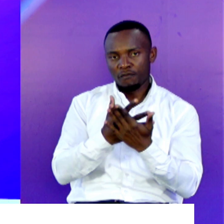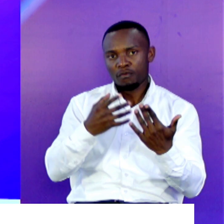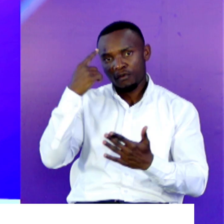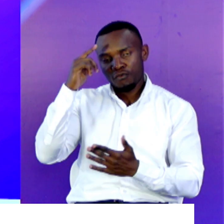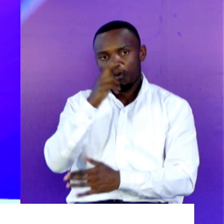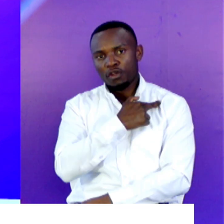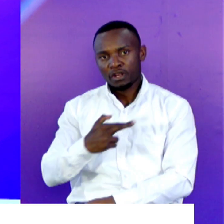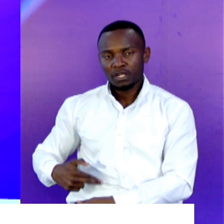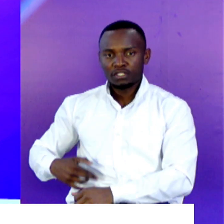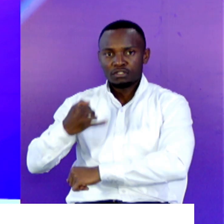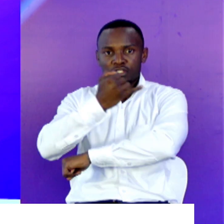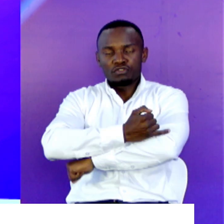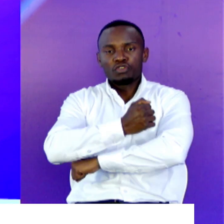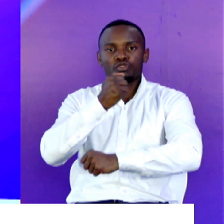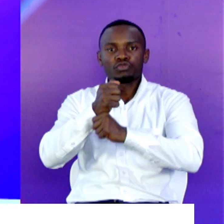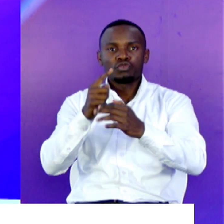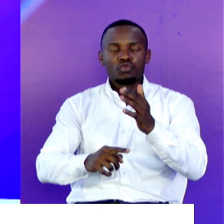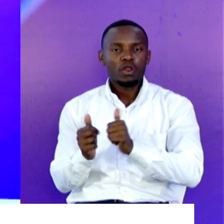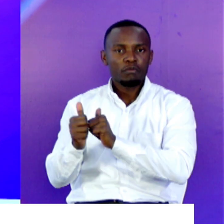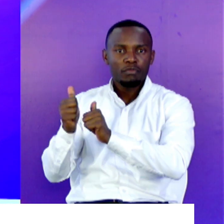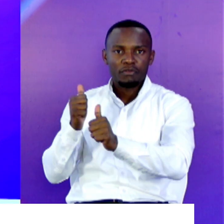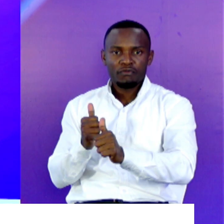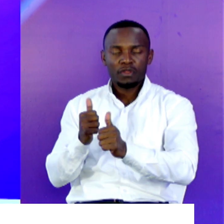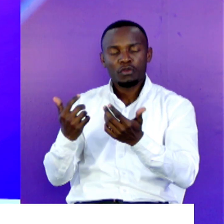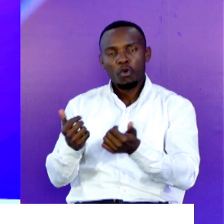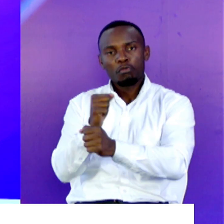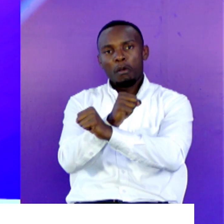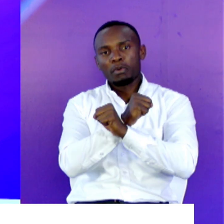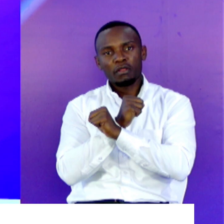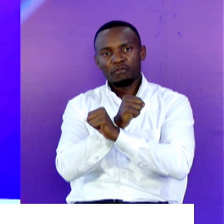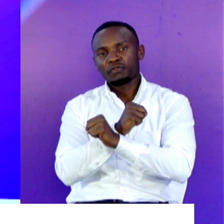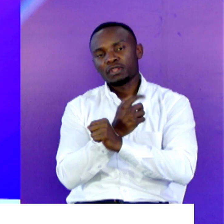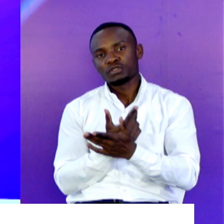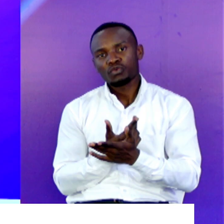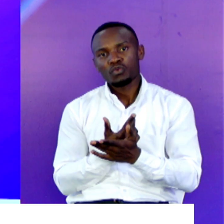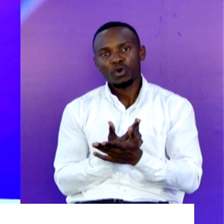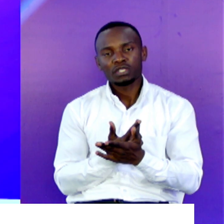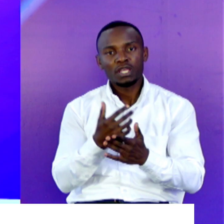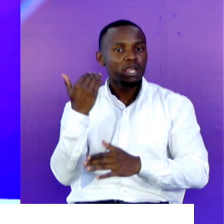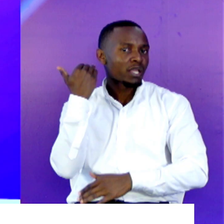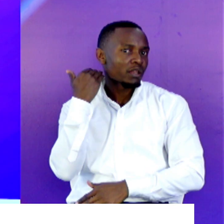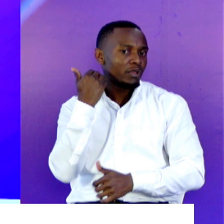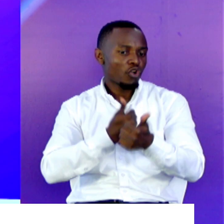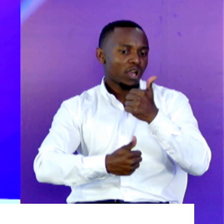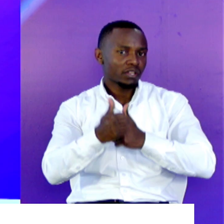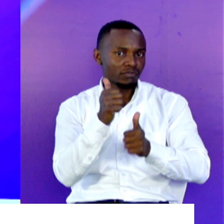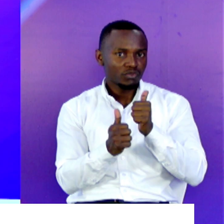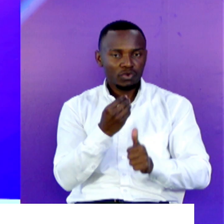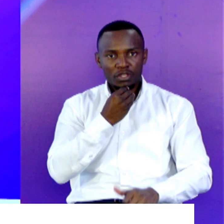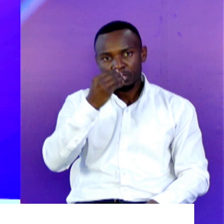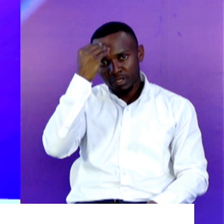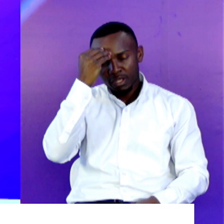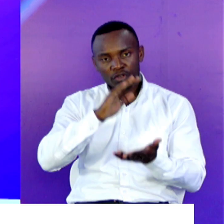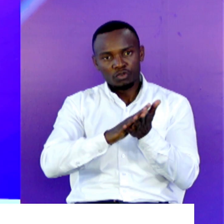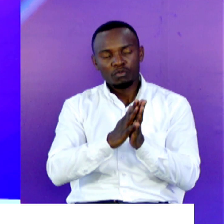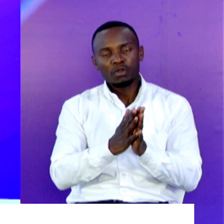to prevent exploitation and criminal activities disguised as religious practices.